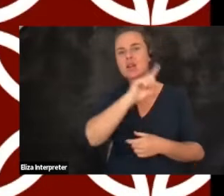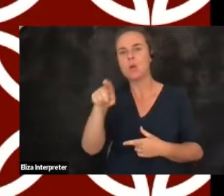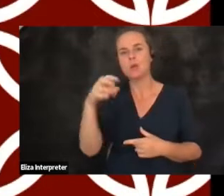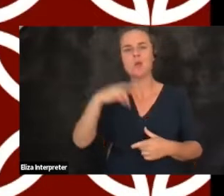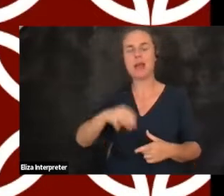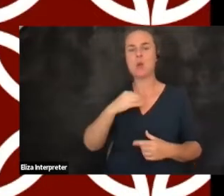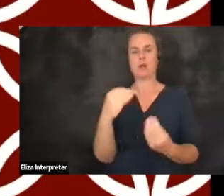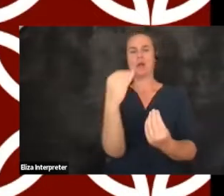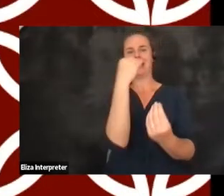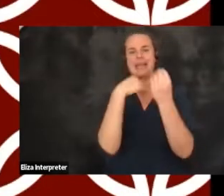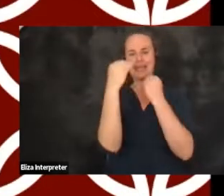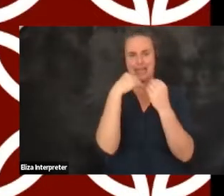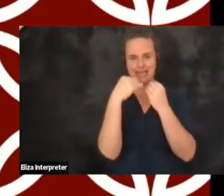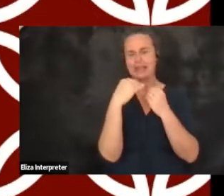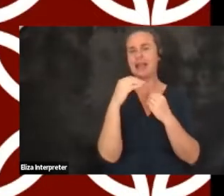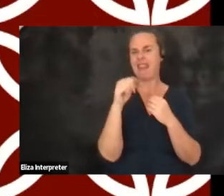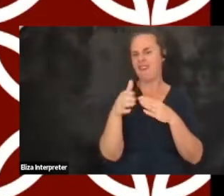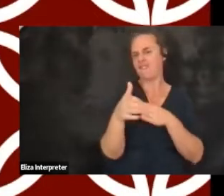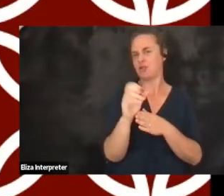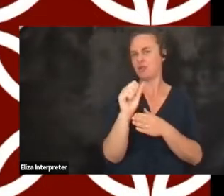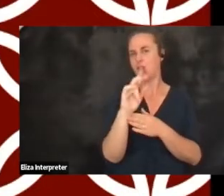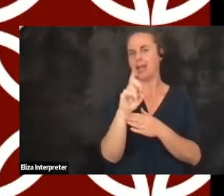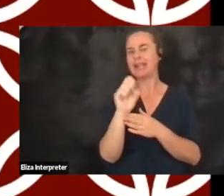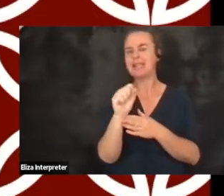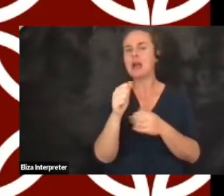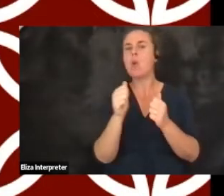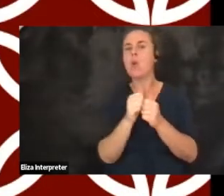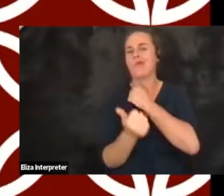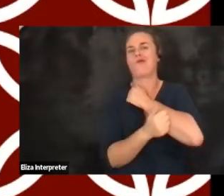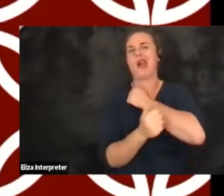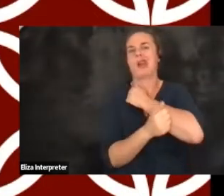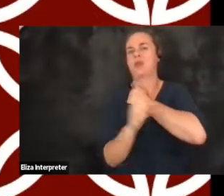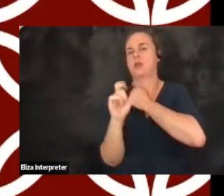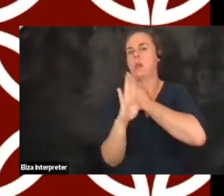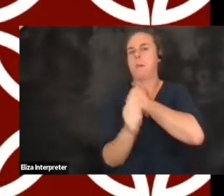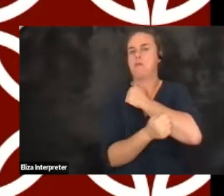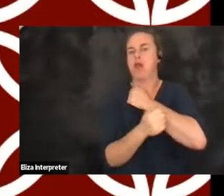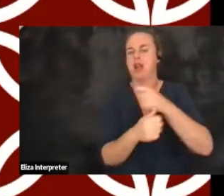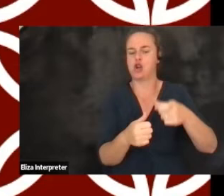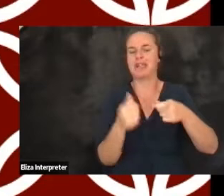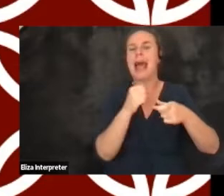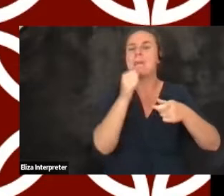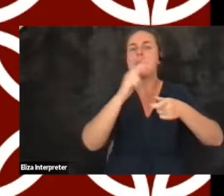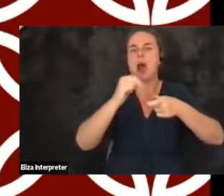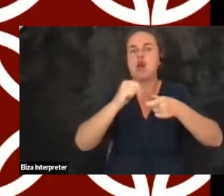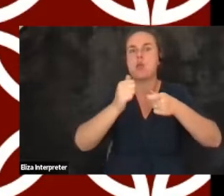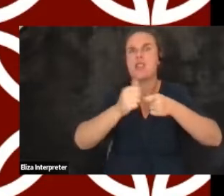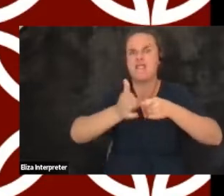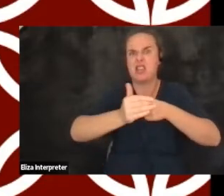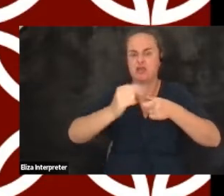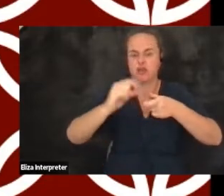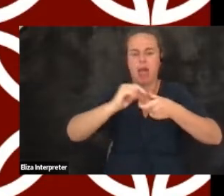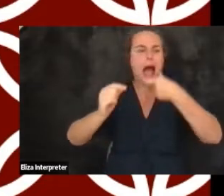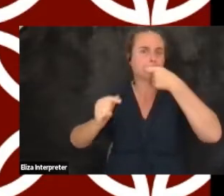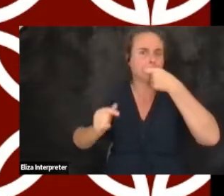club crackers with peanut butter pretty much for breakfast, lunch, and dinner. That's one of my strongest childhood memories. But along